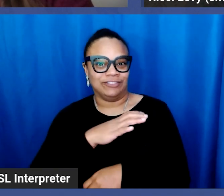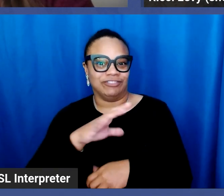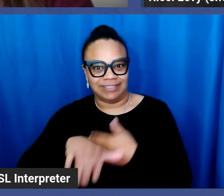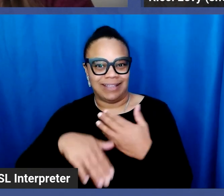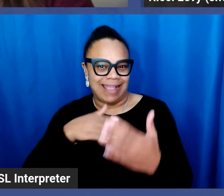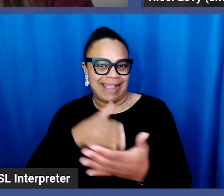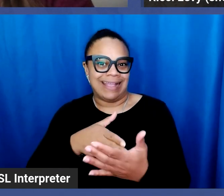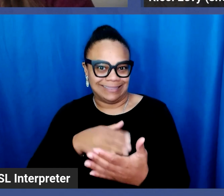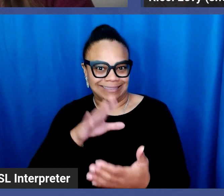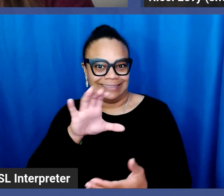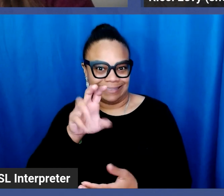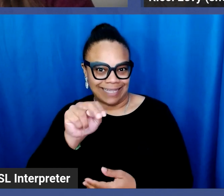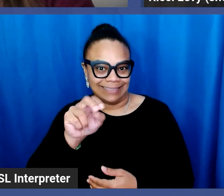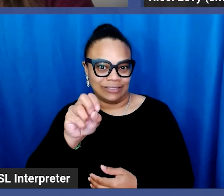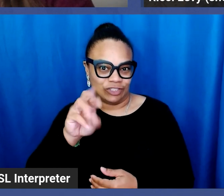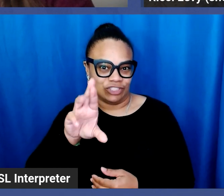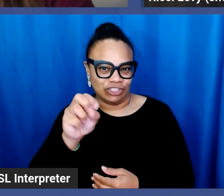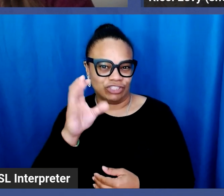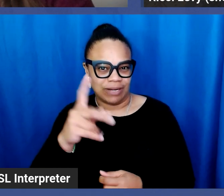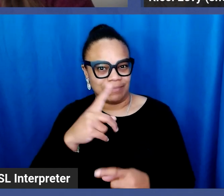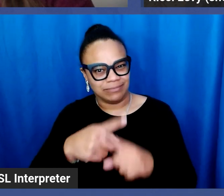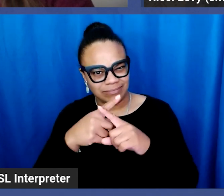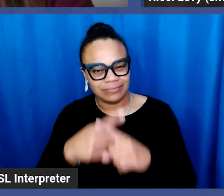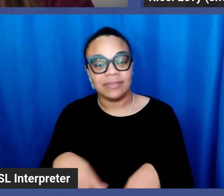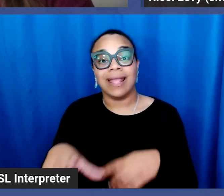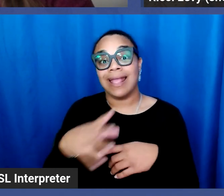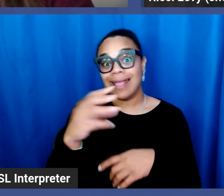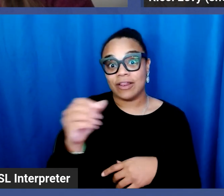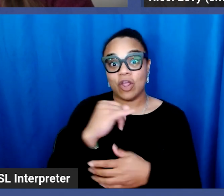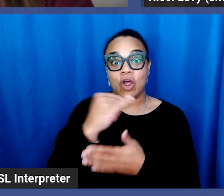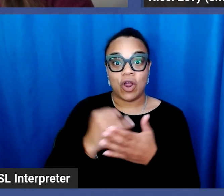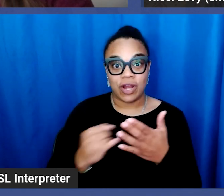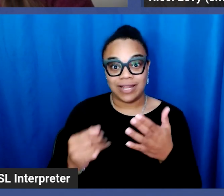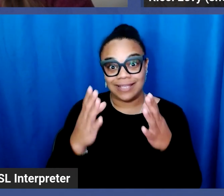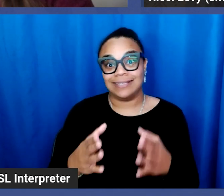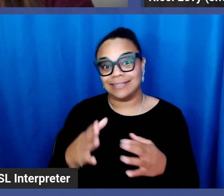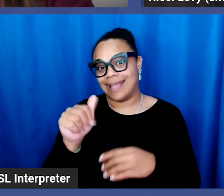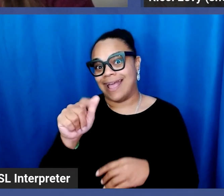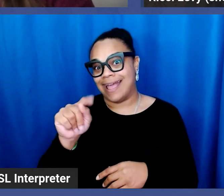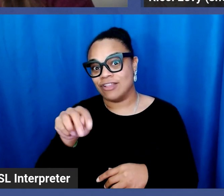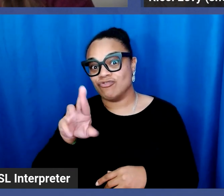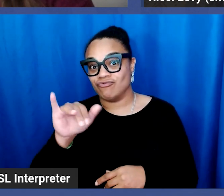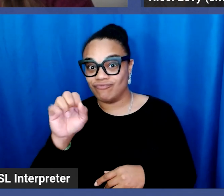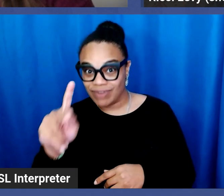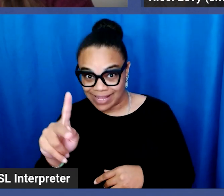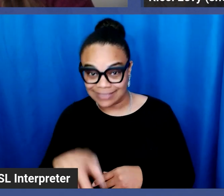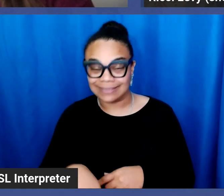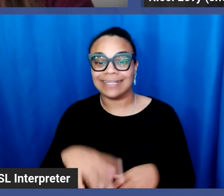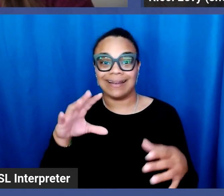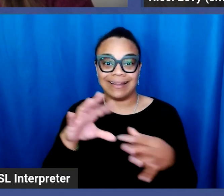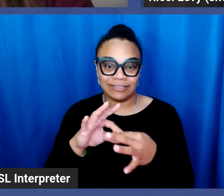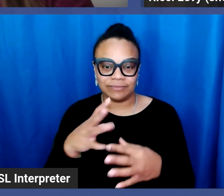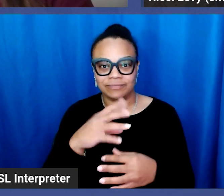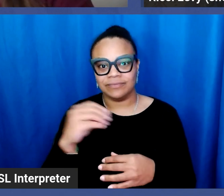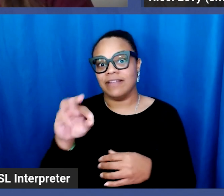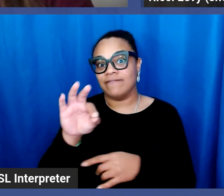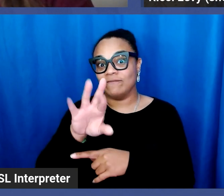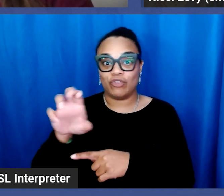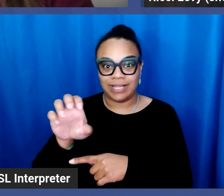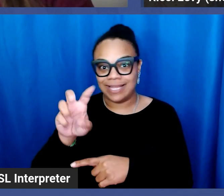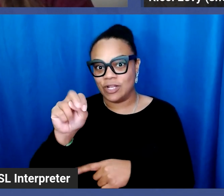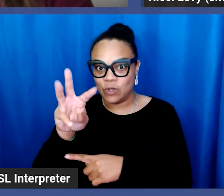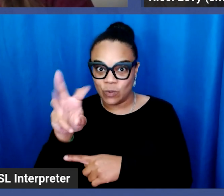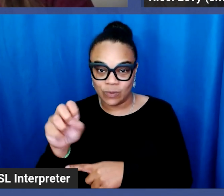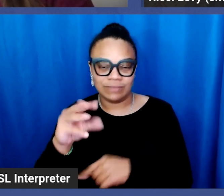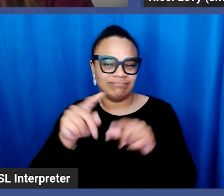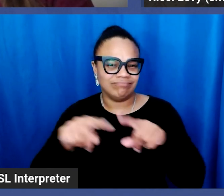Censorship, Artists at Risk Connection, Free Muse, and various artists and activists across the